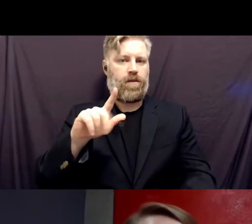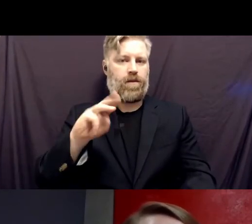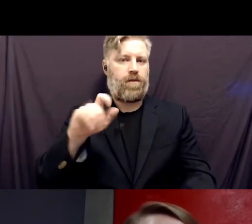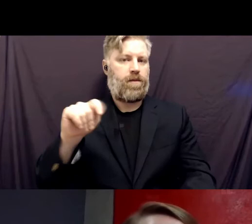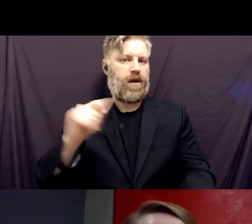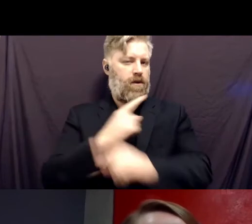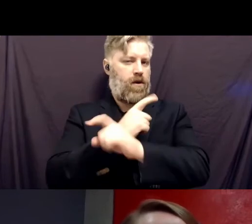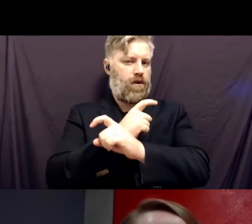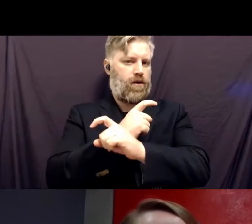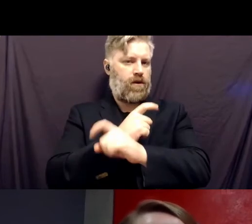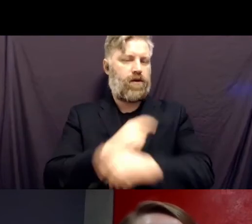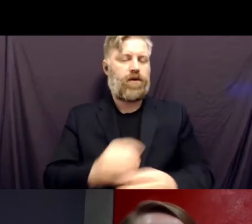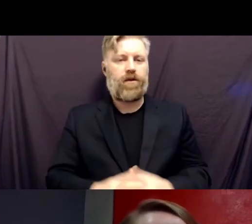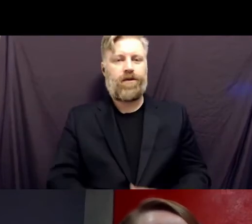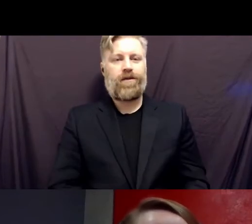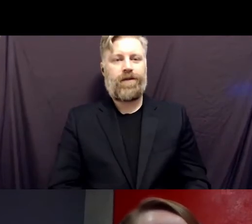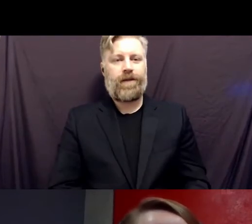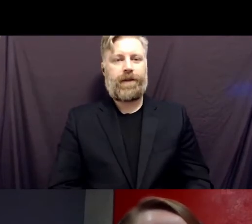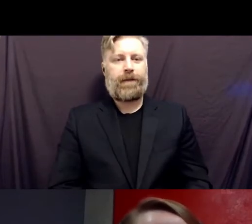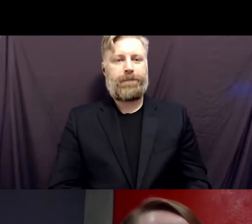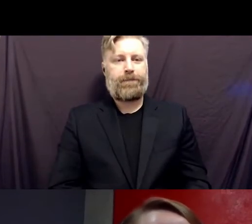sentence of the